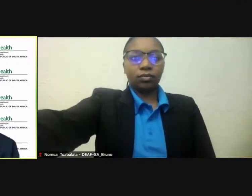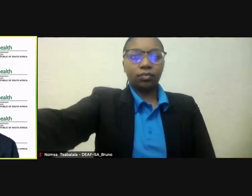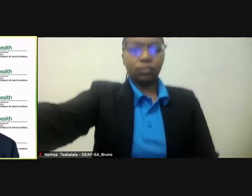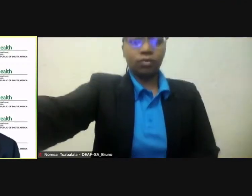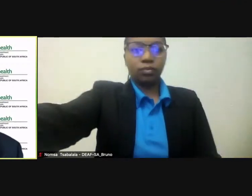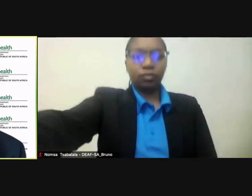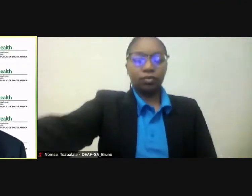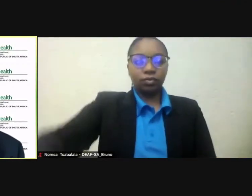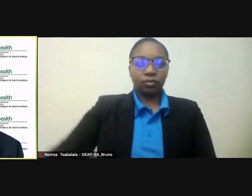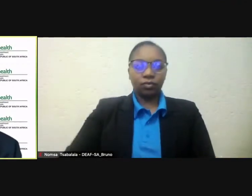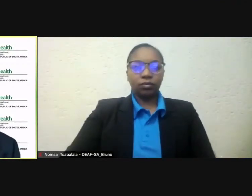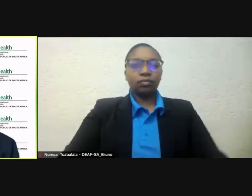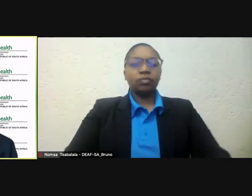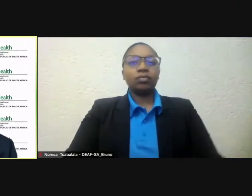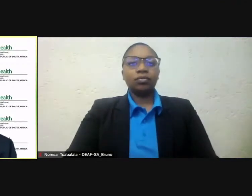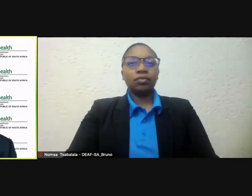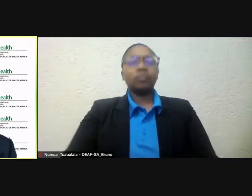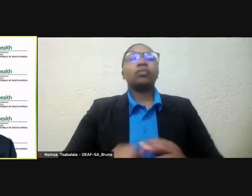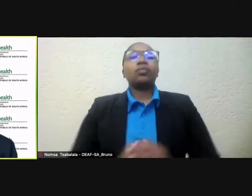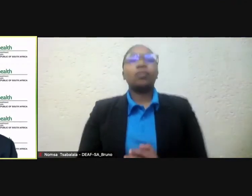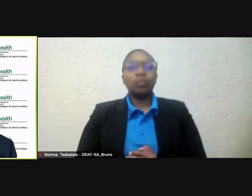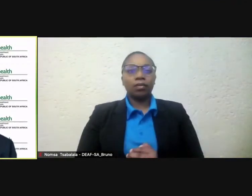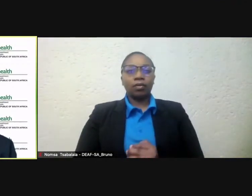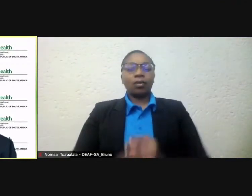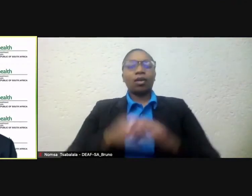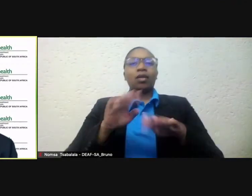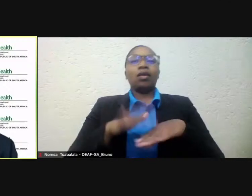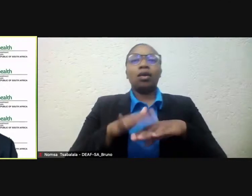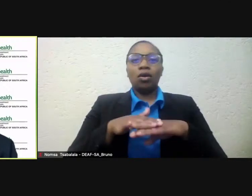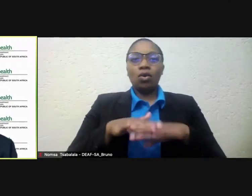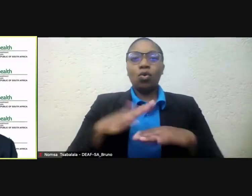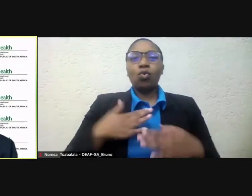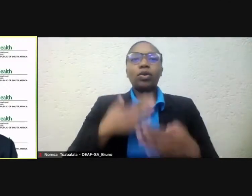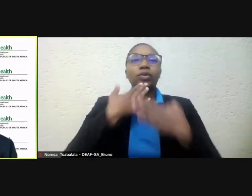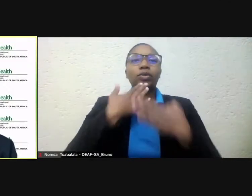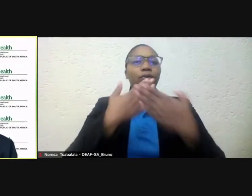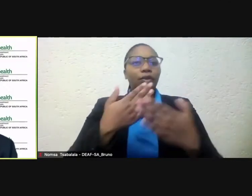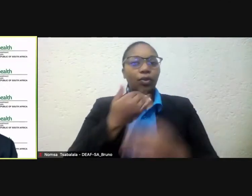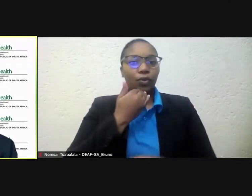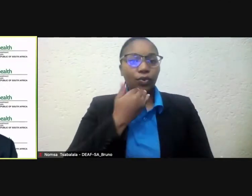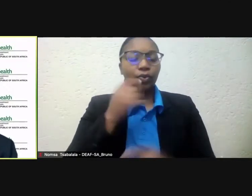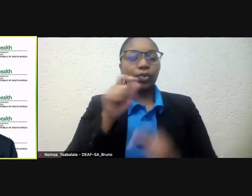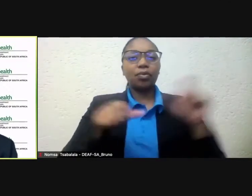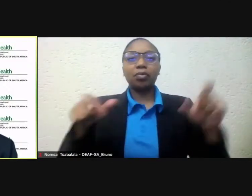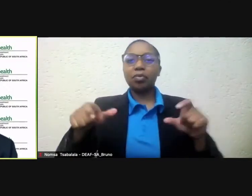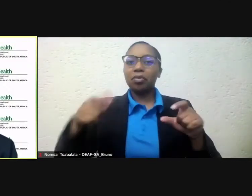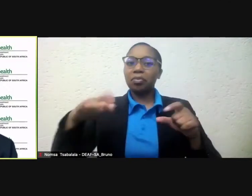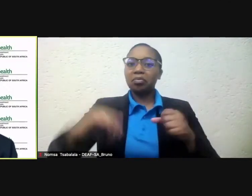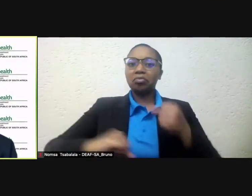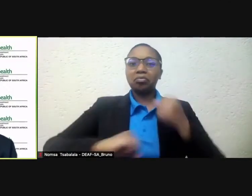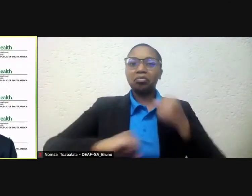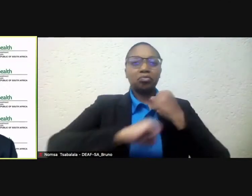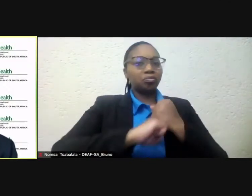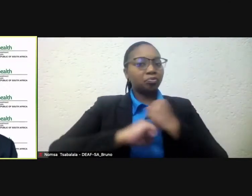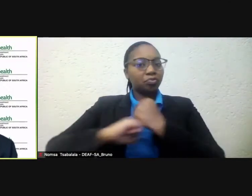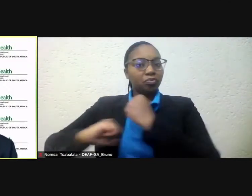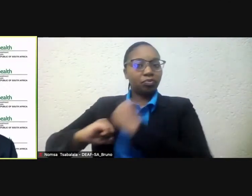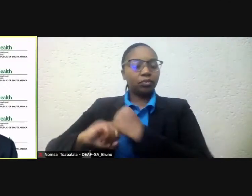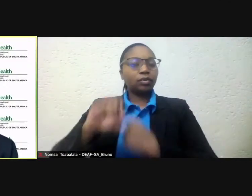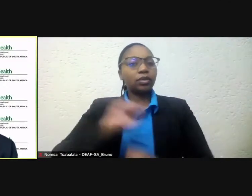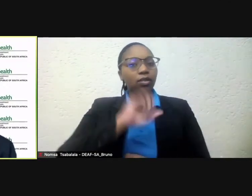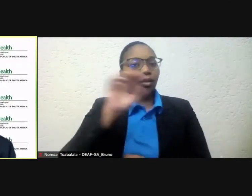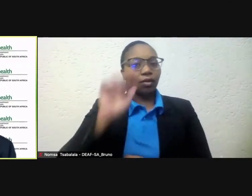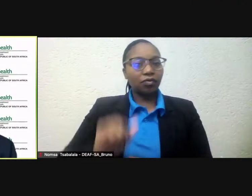to thank all those who have stood with us and supported us while we had to go through this